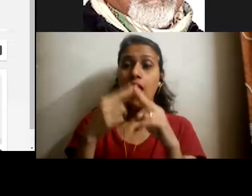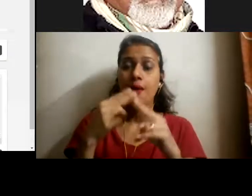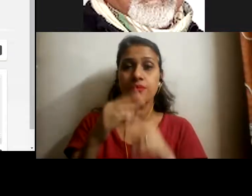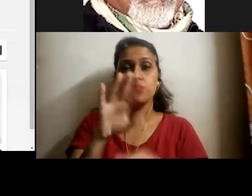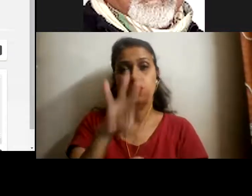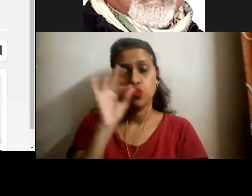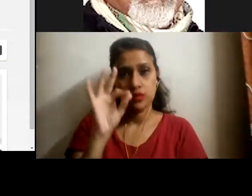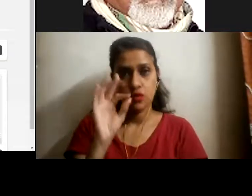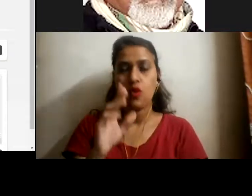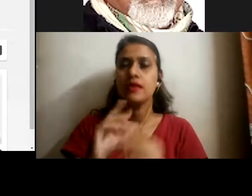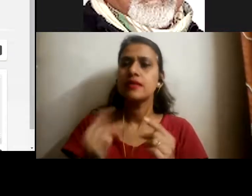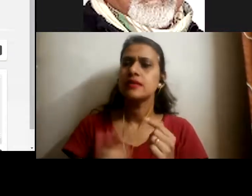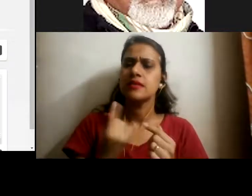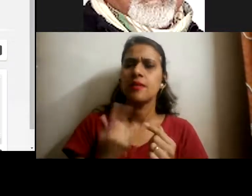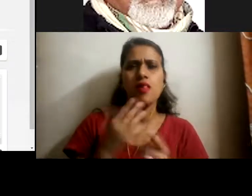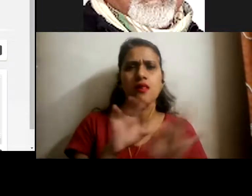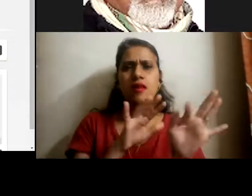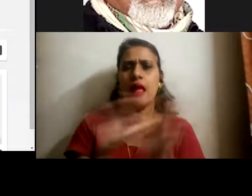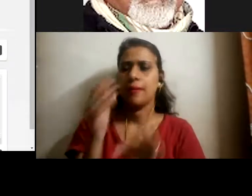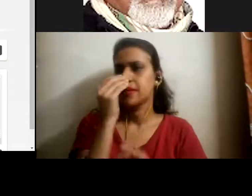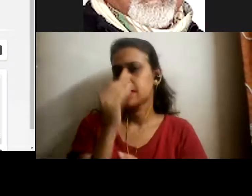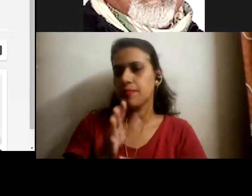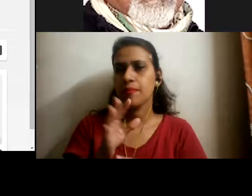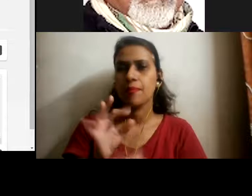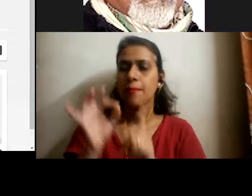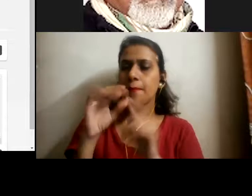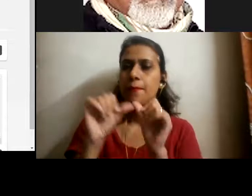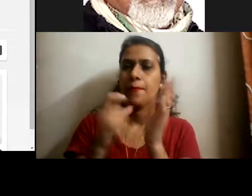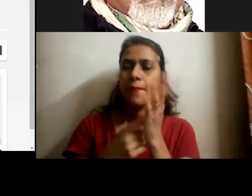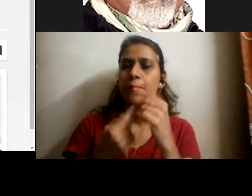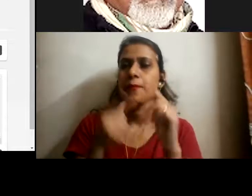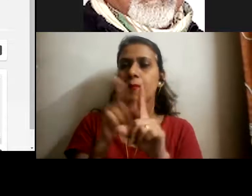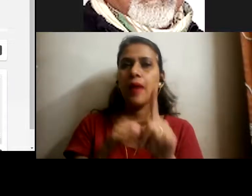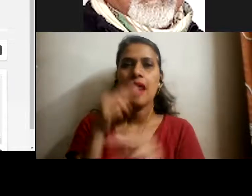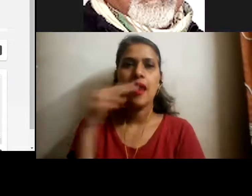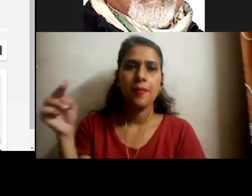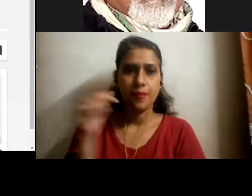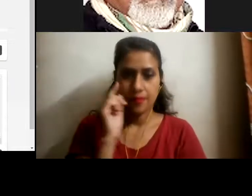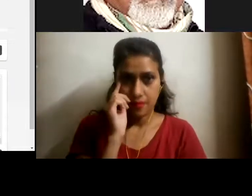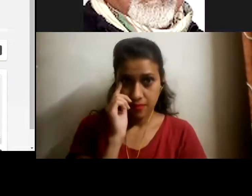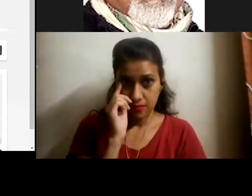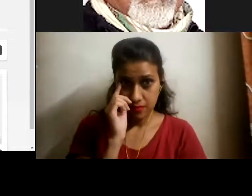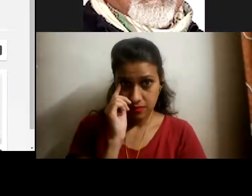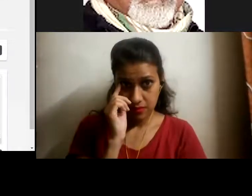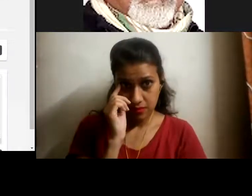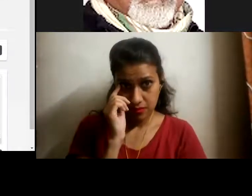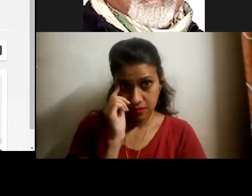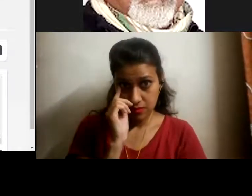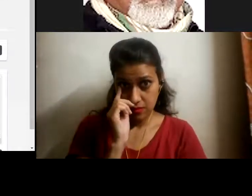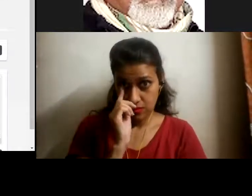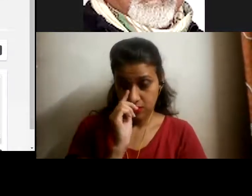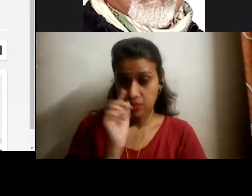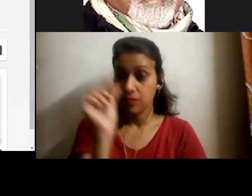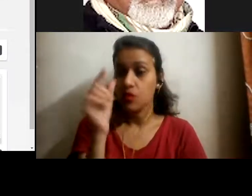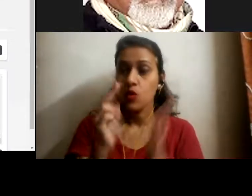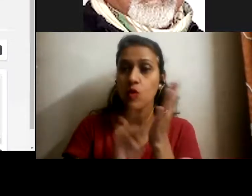keywords and directly find the, like by party name, you can search, you can just type any party name, Union of India or anything as such